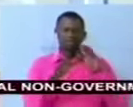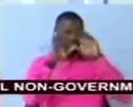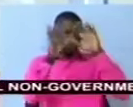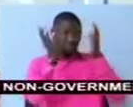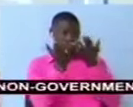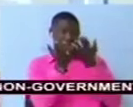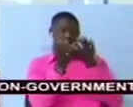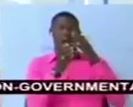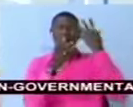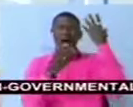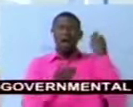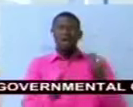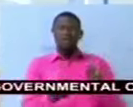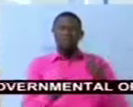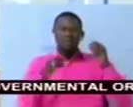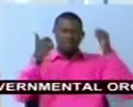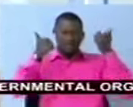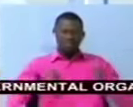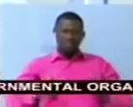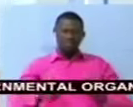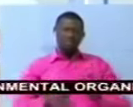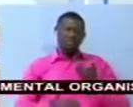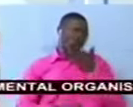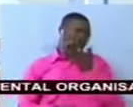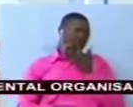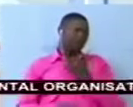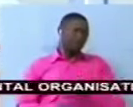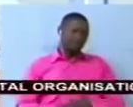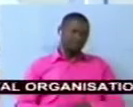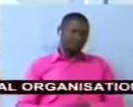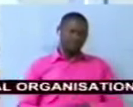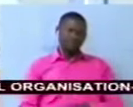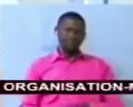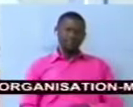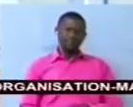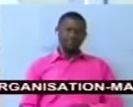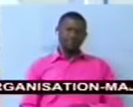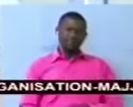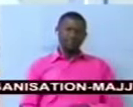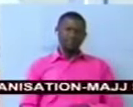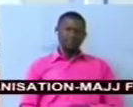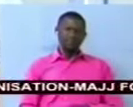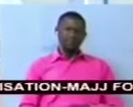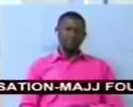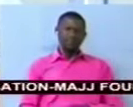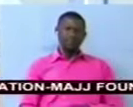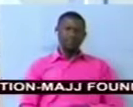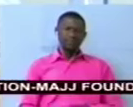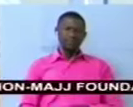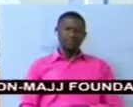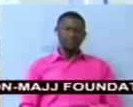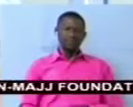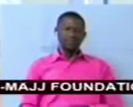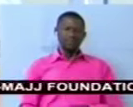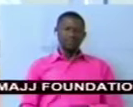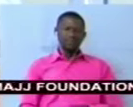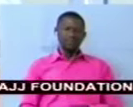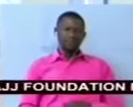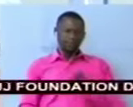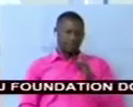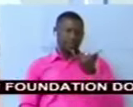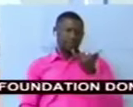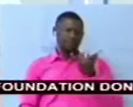that event took place? Mun nga ñu wax rek xew xew bobu naka la xewé. Wow. Yes.